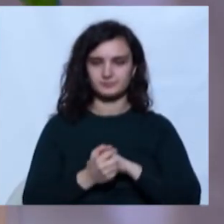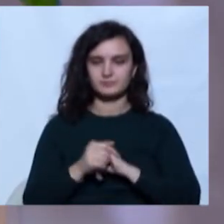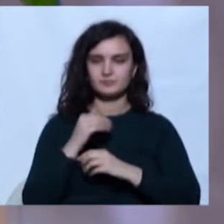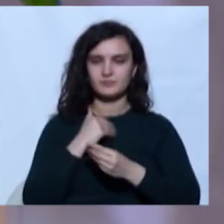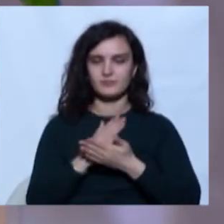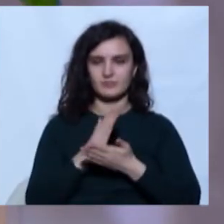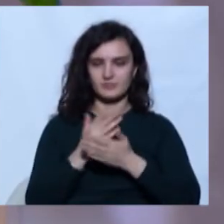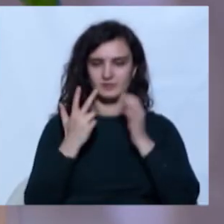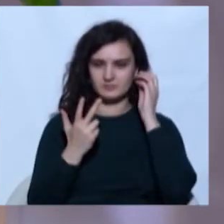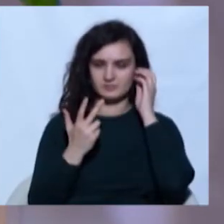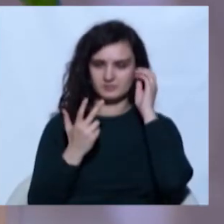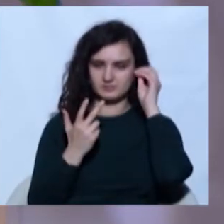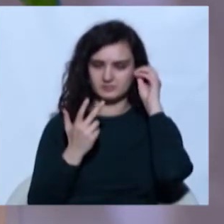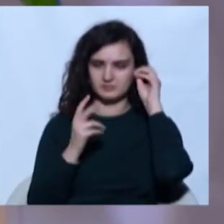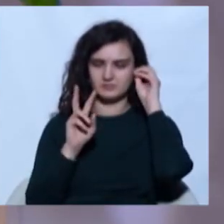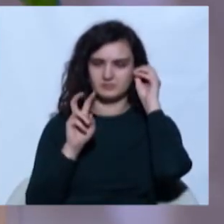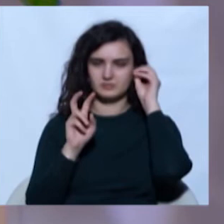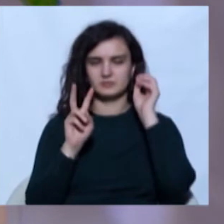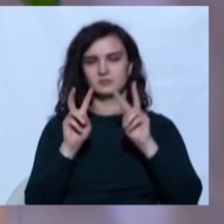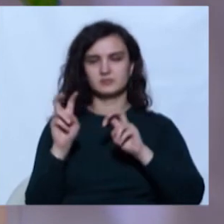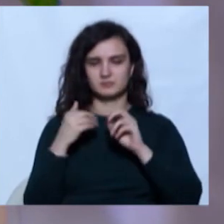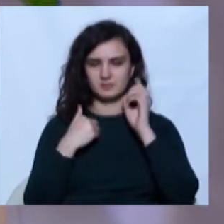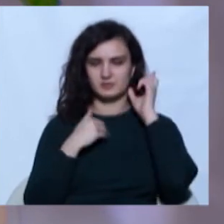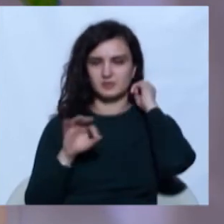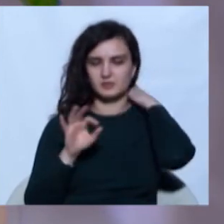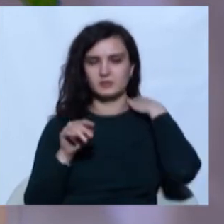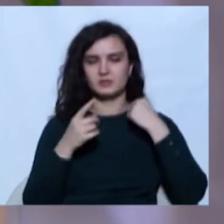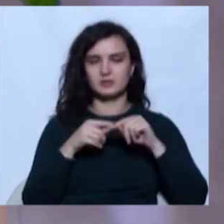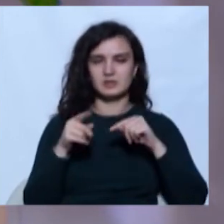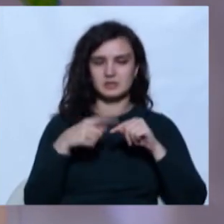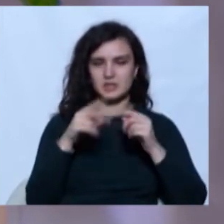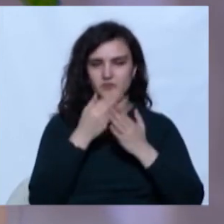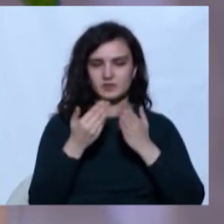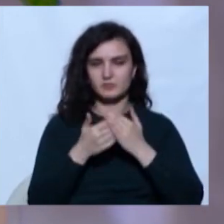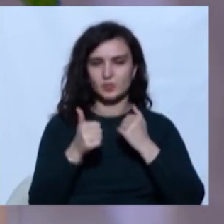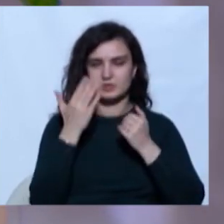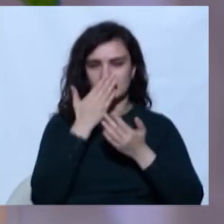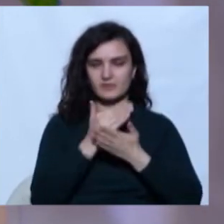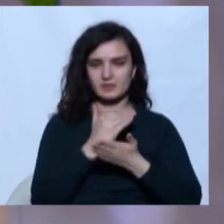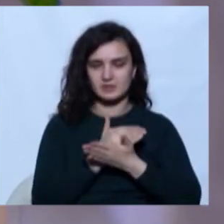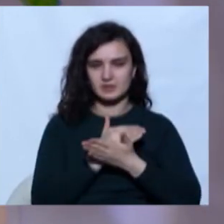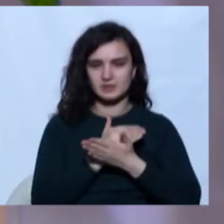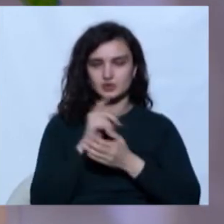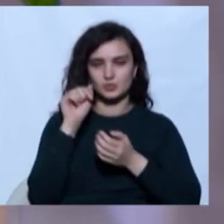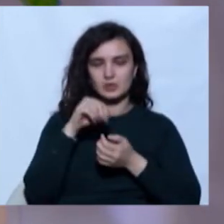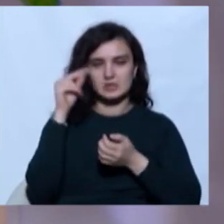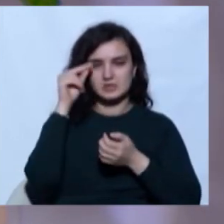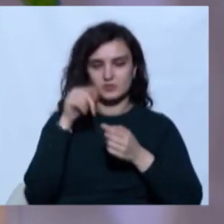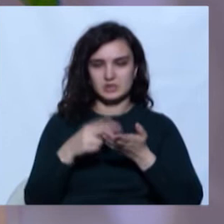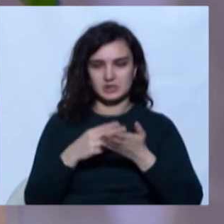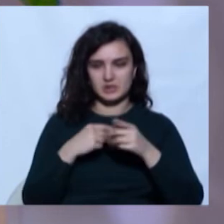have three themes that we want to bring up, and they are presented as lessons that you can learn from the